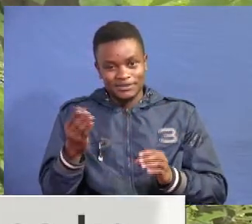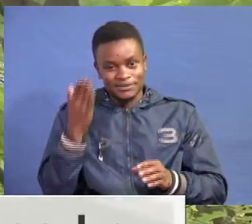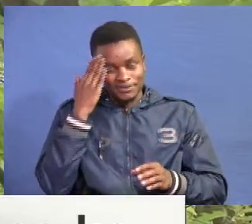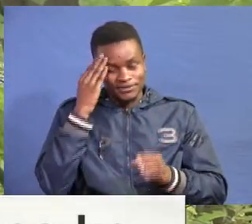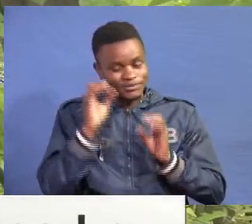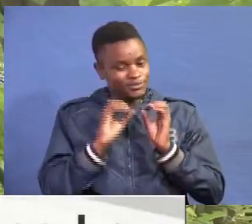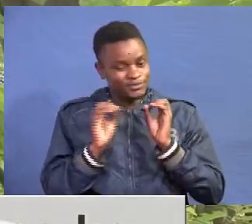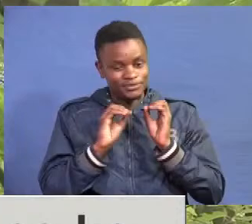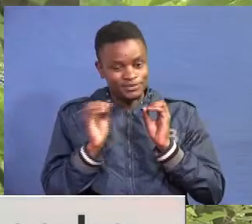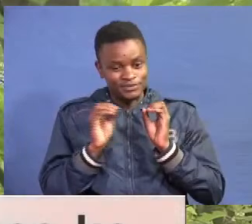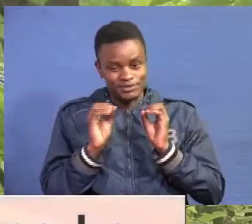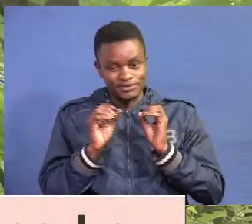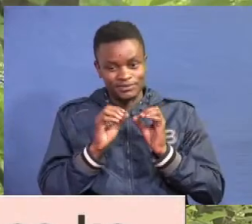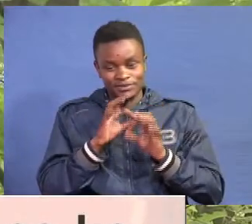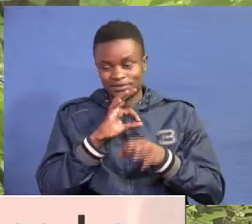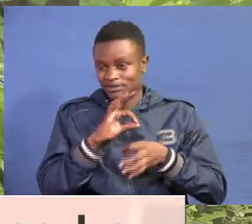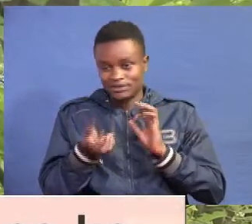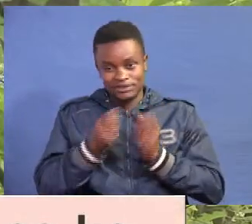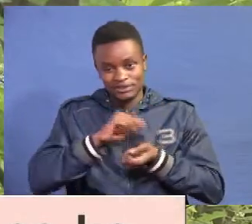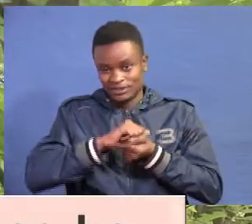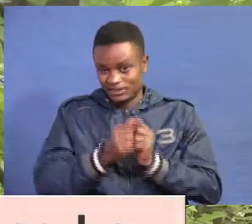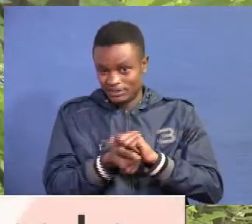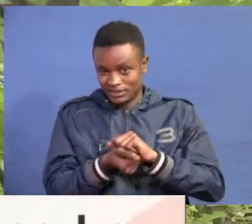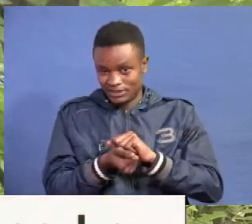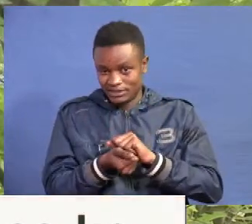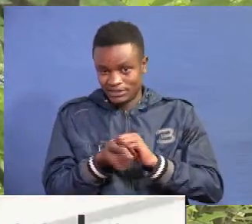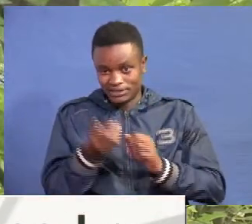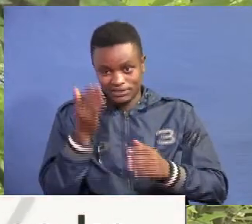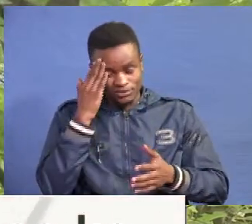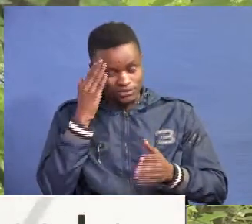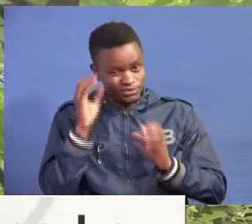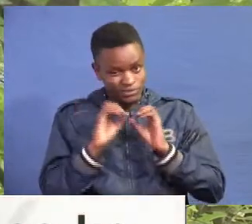or not. But every indication is that